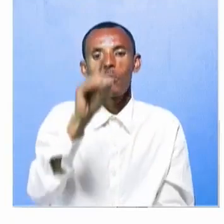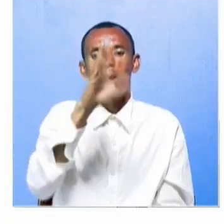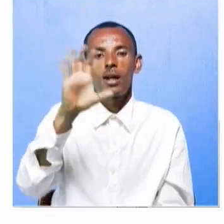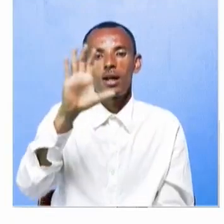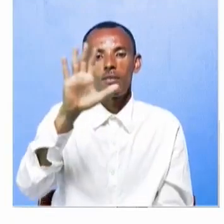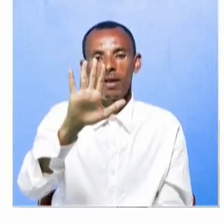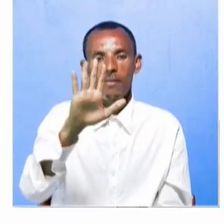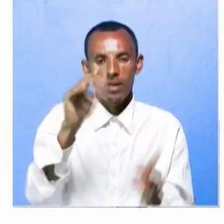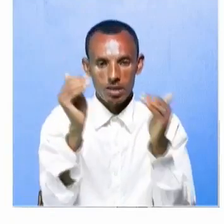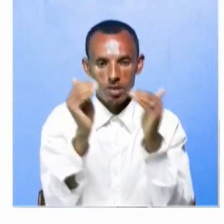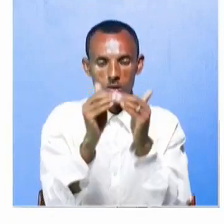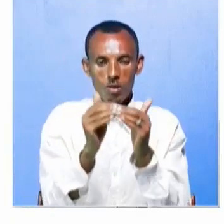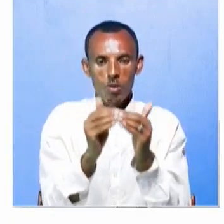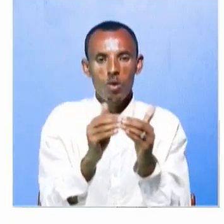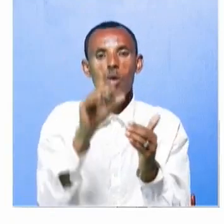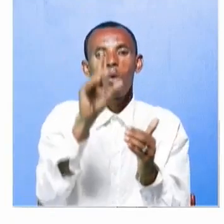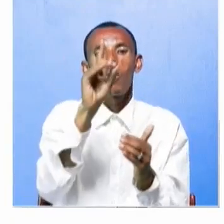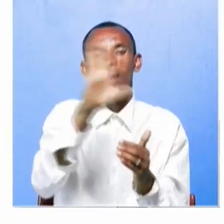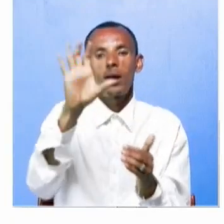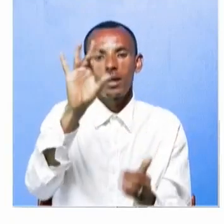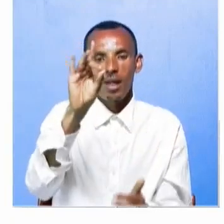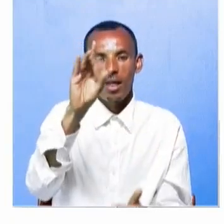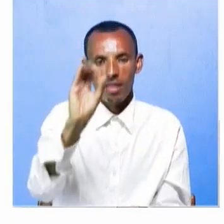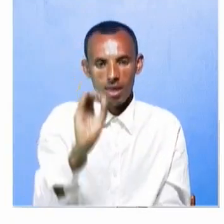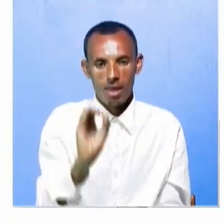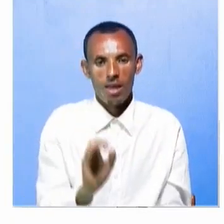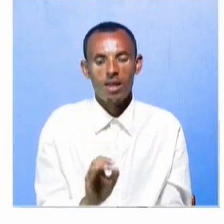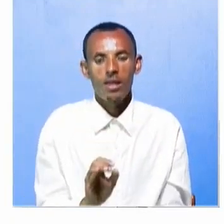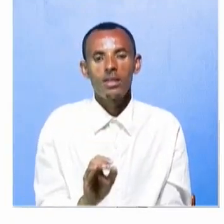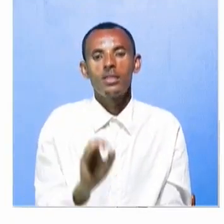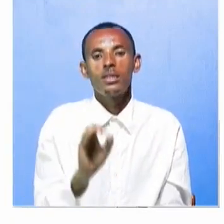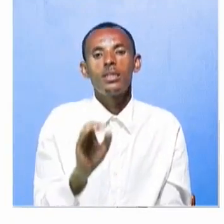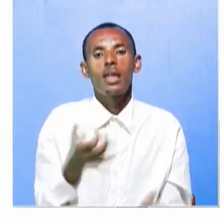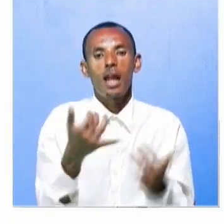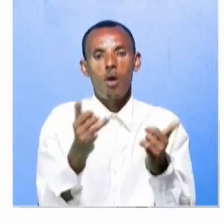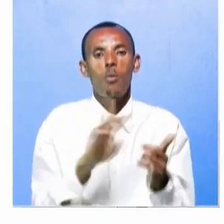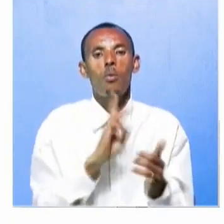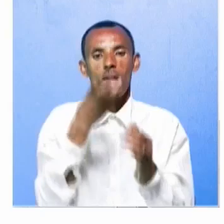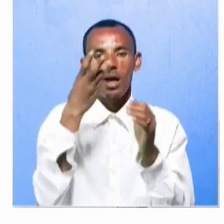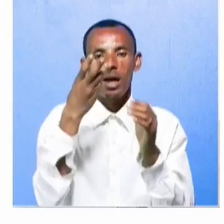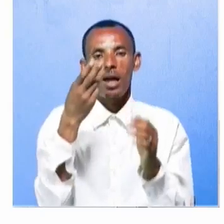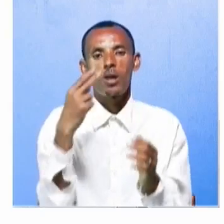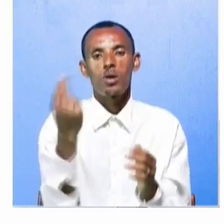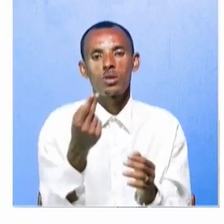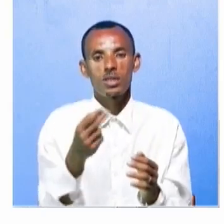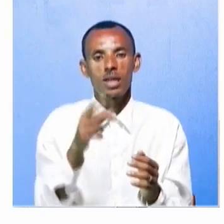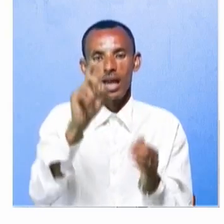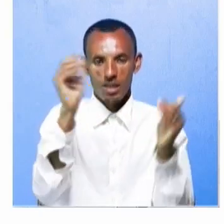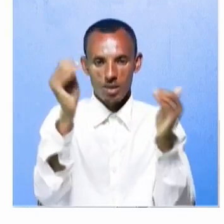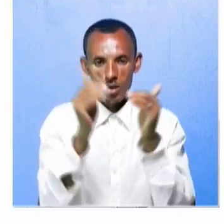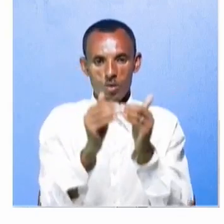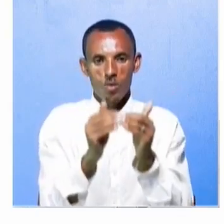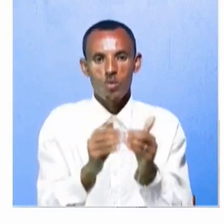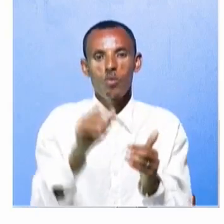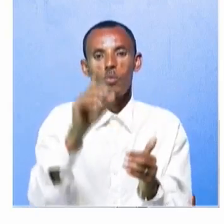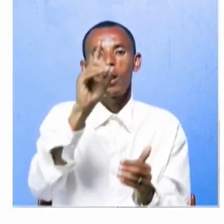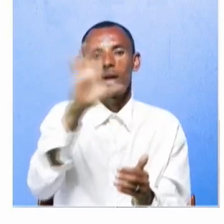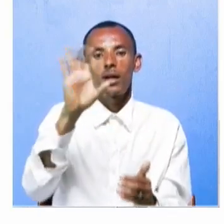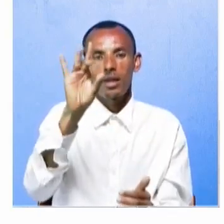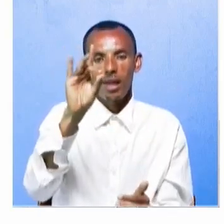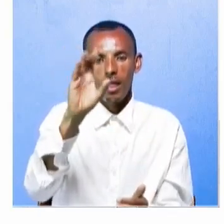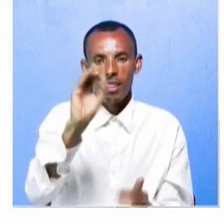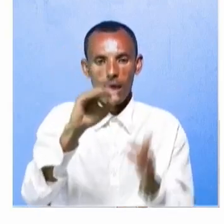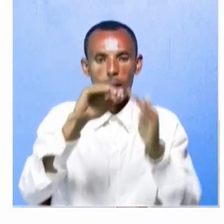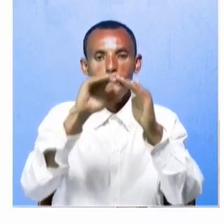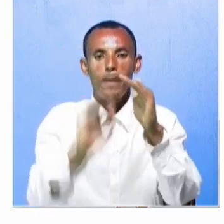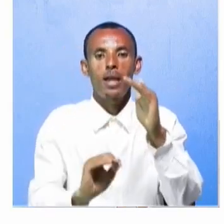105 is 180 degrees. Now we can get that x is equals to 180